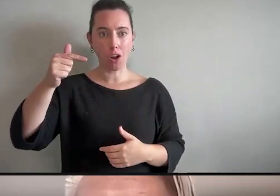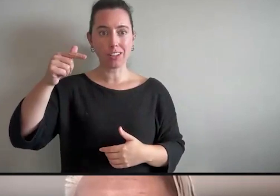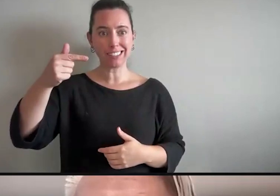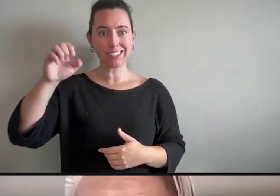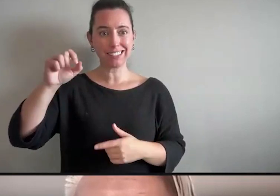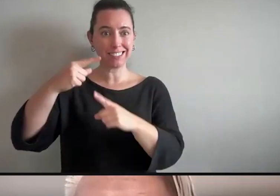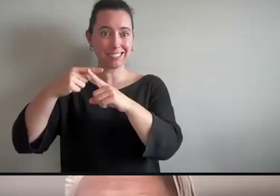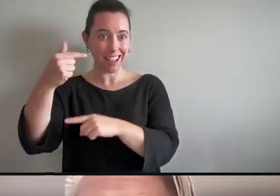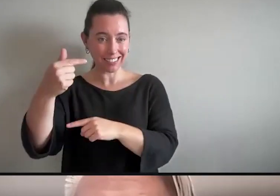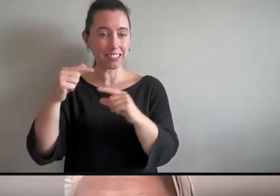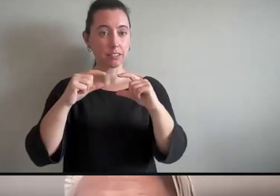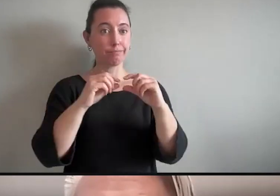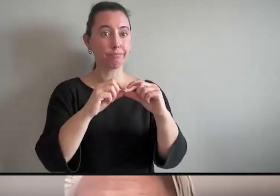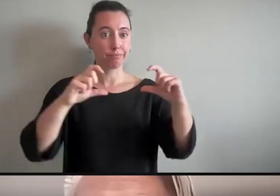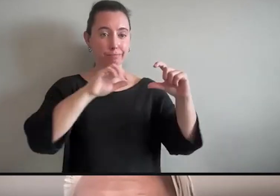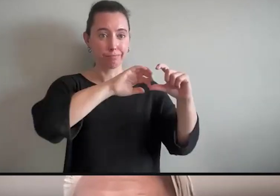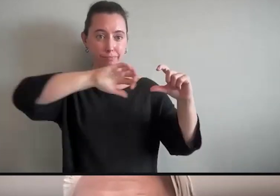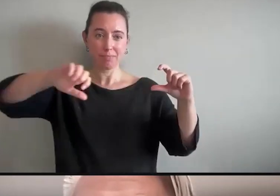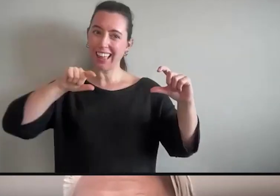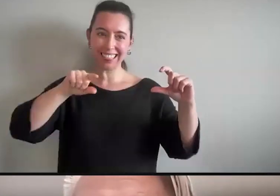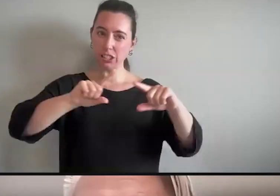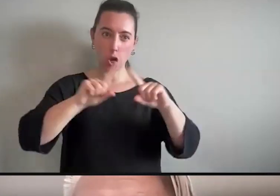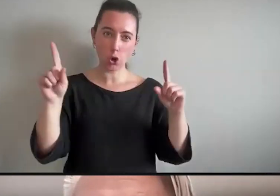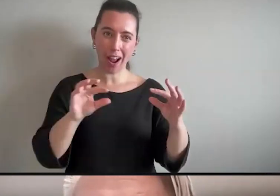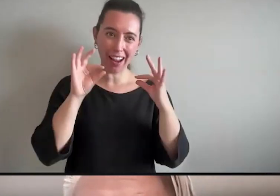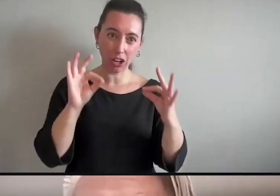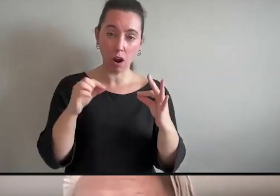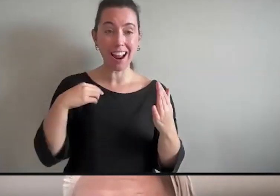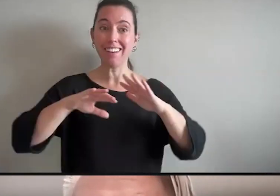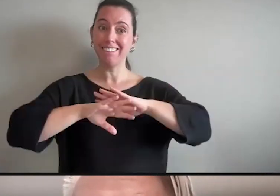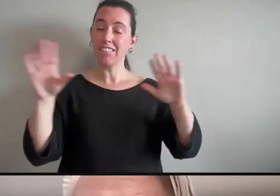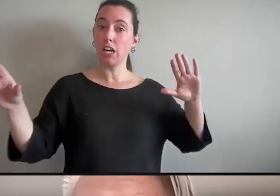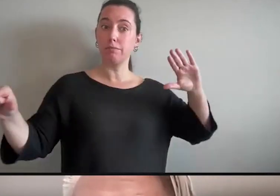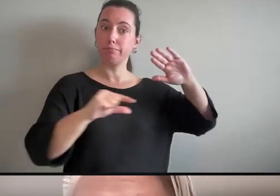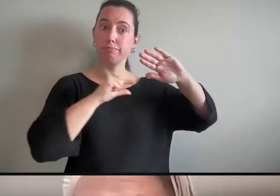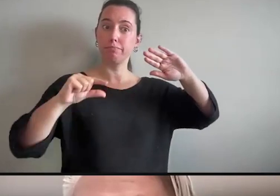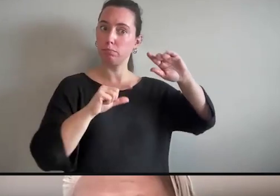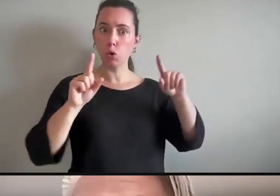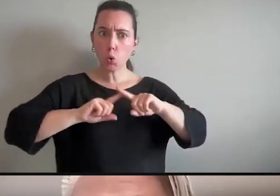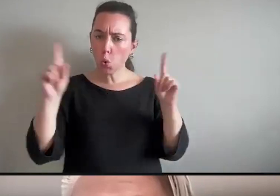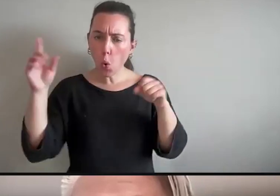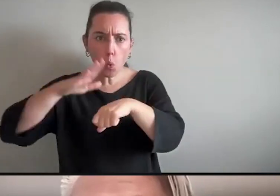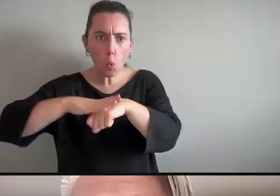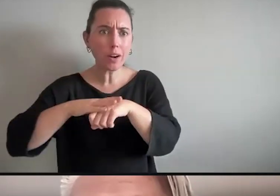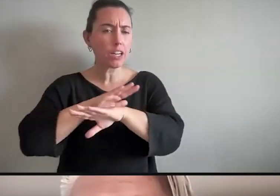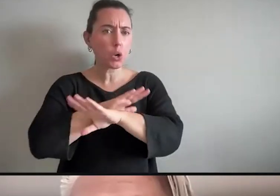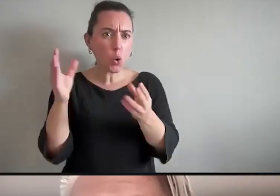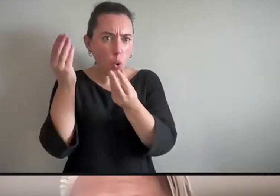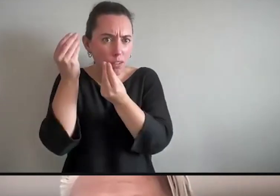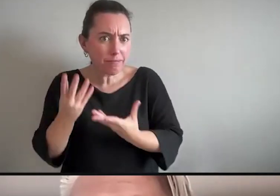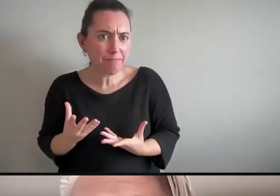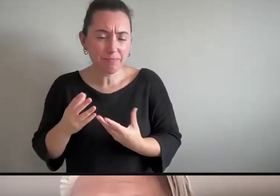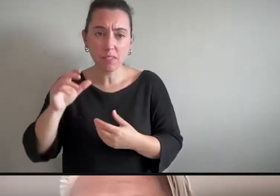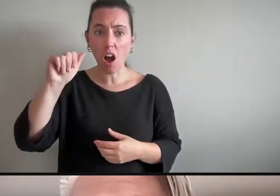this case, the automatic alt text is already in place, you won't get any warnings about the images when you do an accessibility check. Is the automated alt